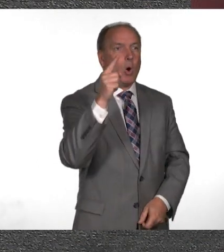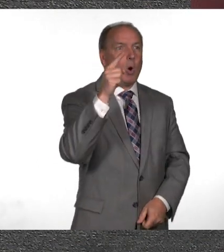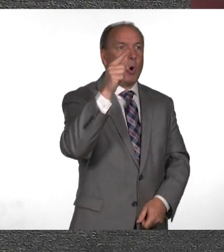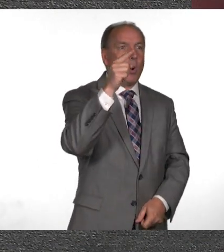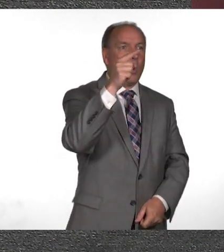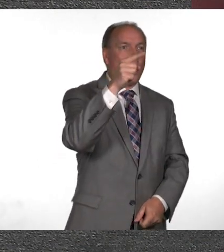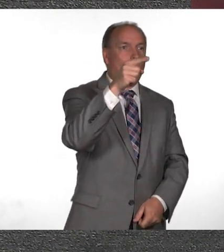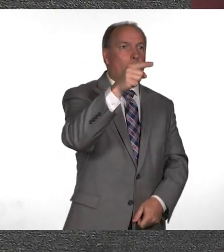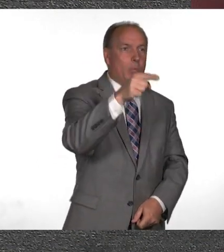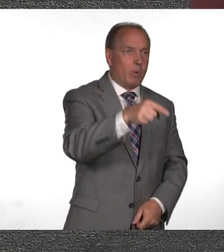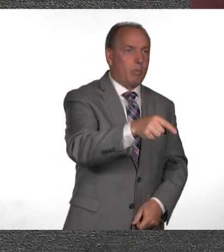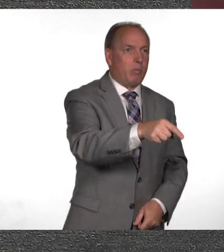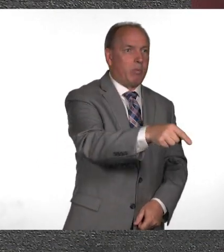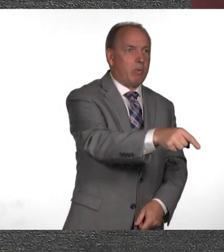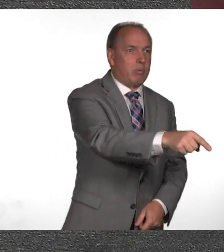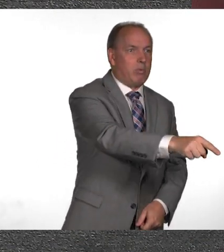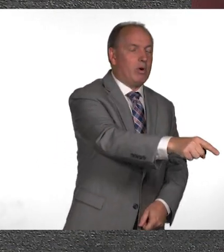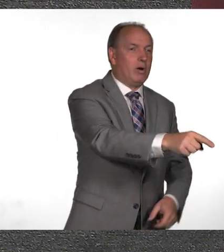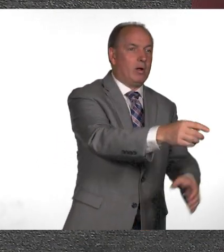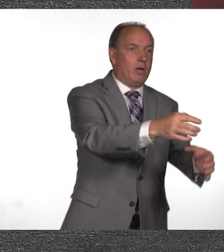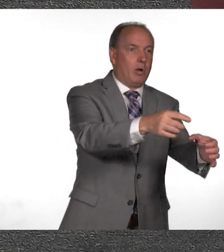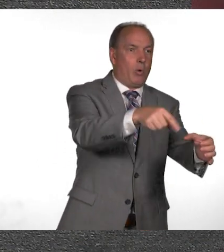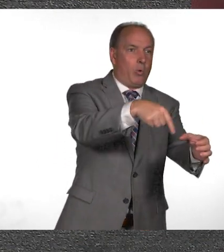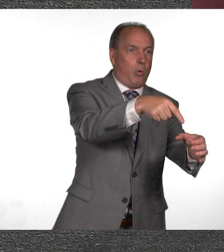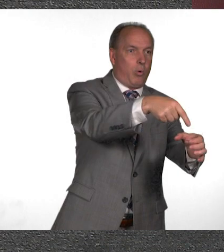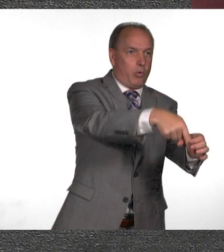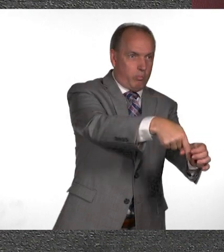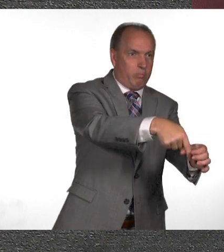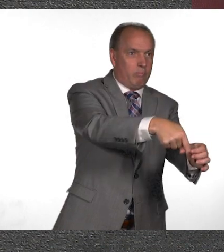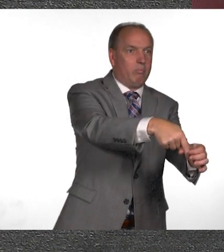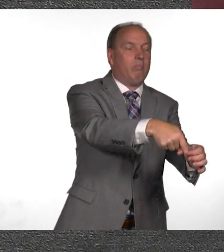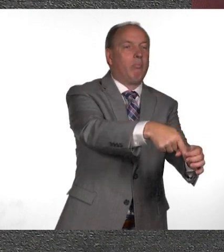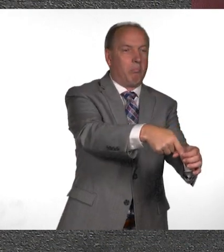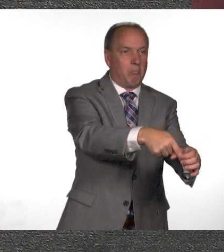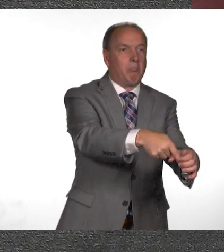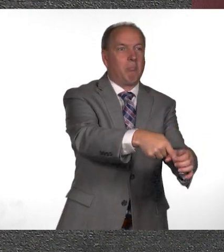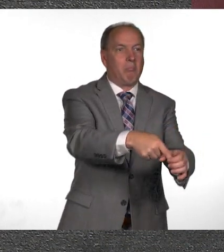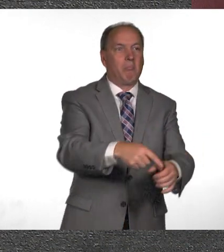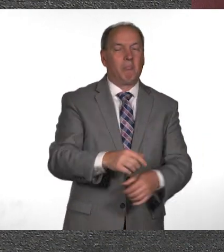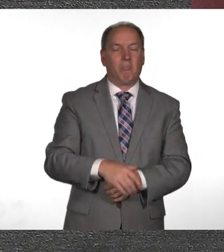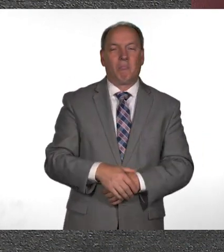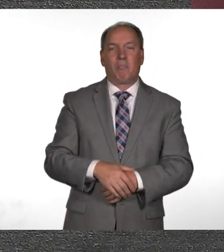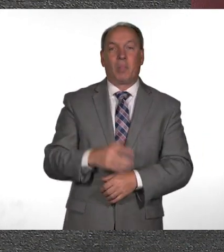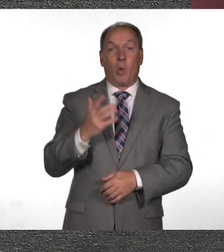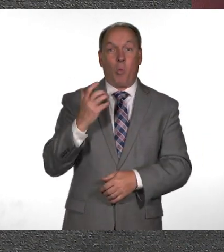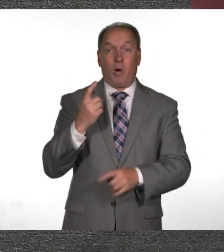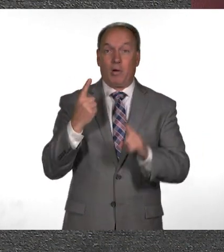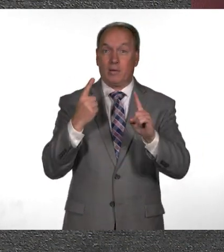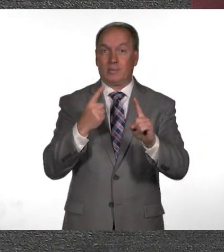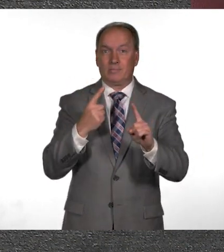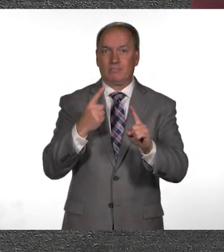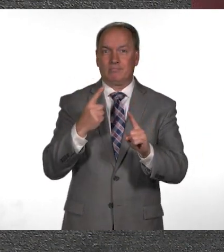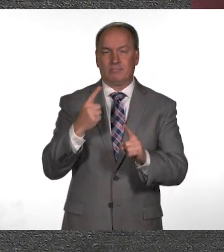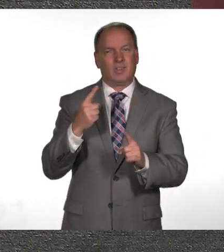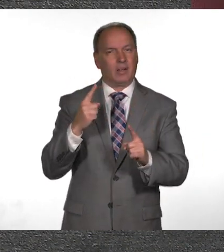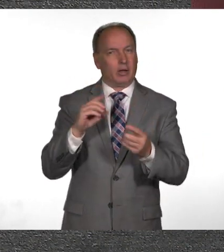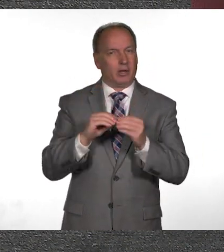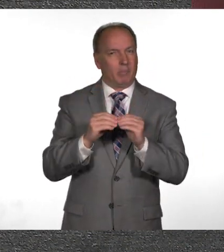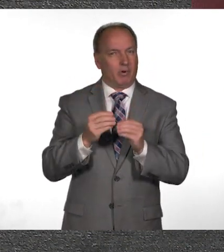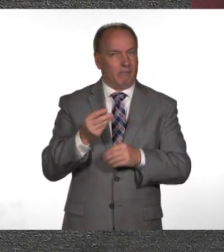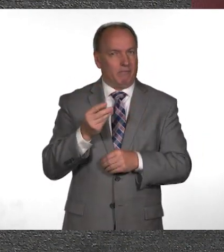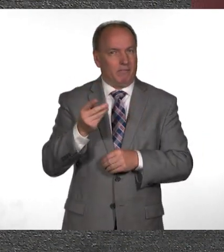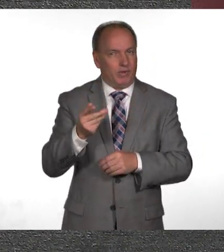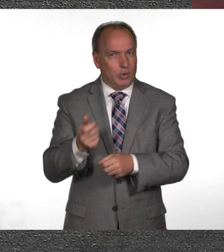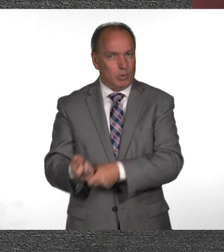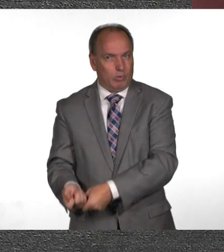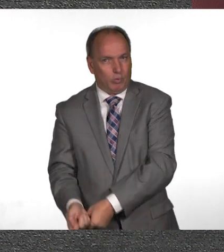get the lowest amount of shots, the lowest amount of points. Oh, let's see. Oh, you like this one, huh? Yeah, you like